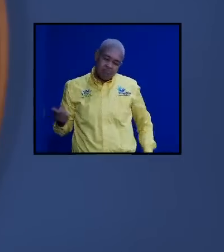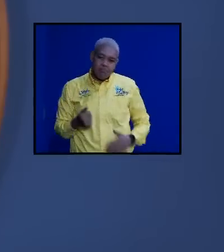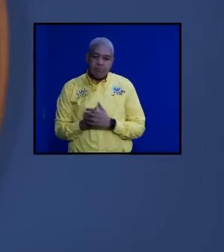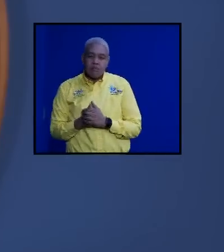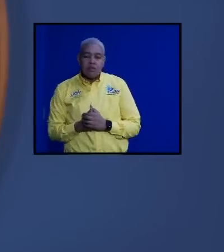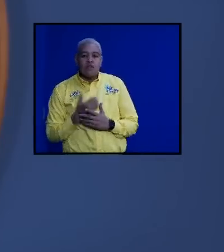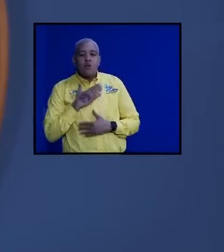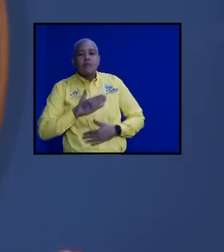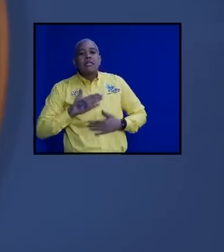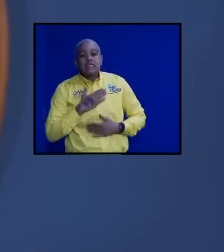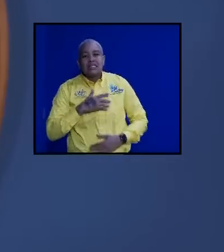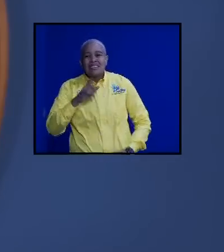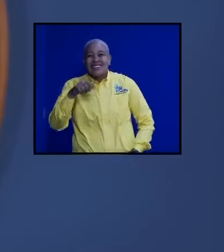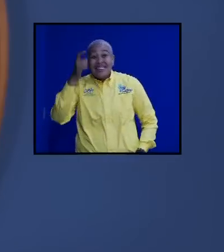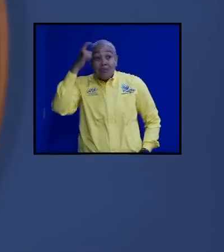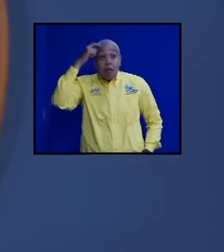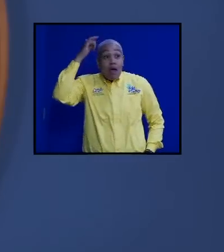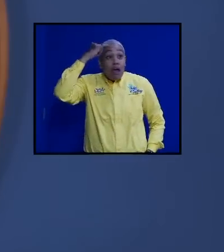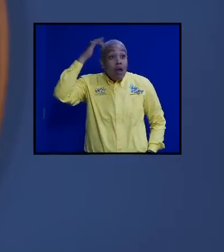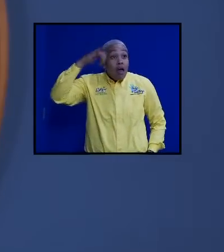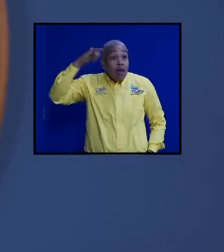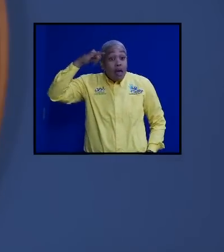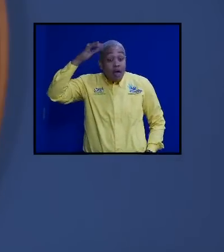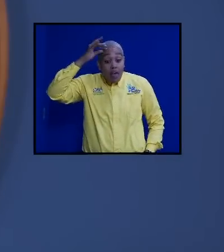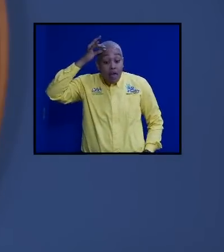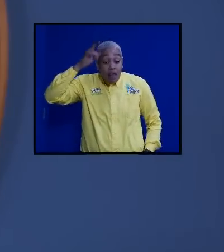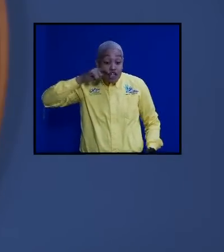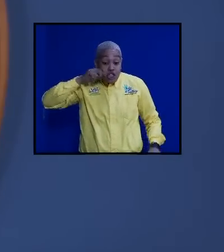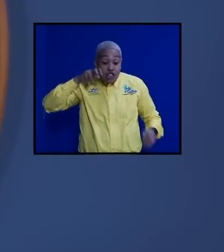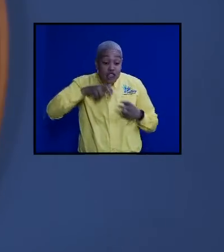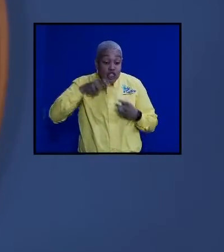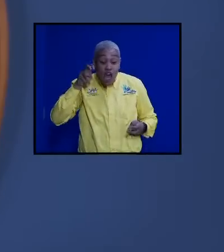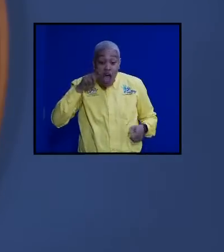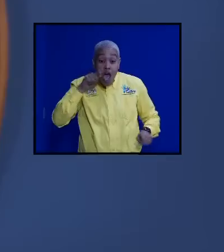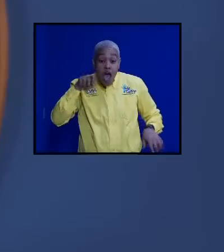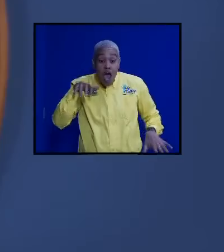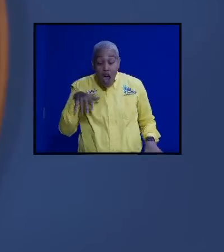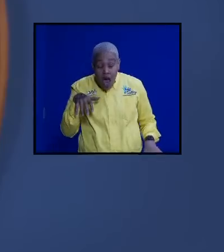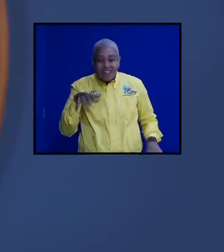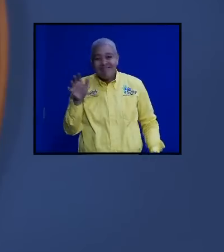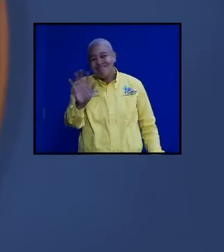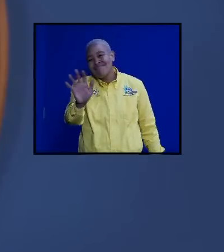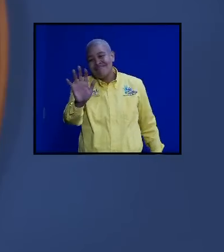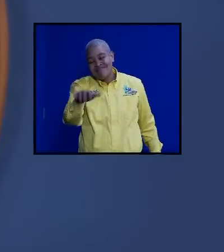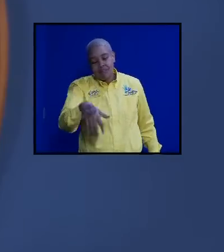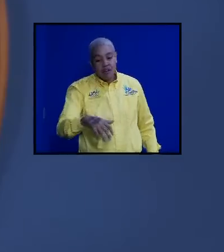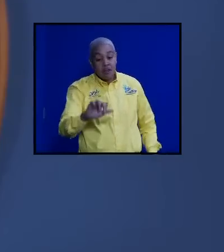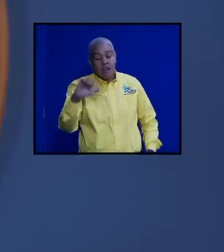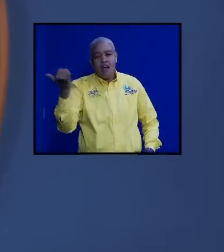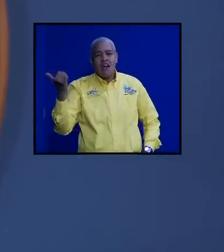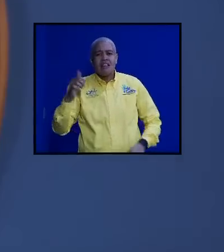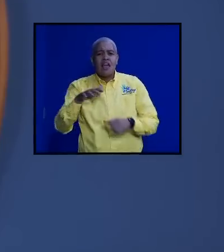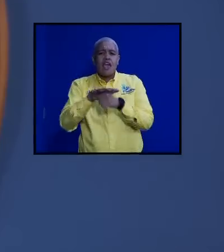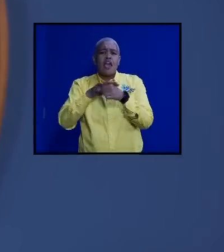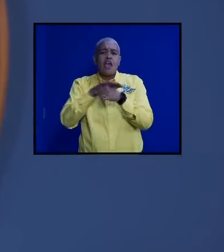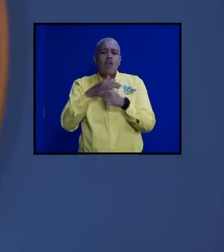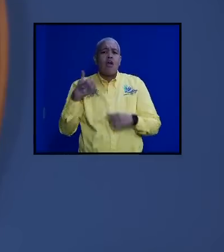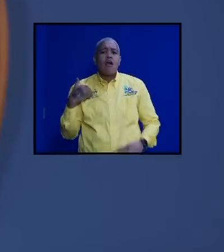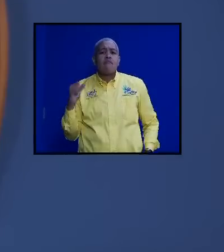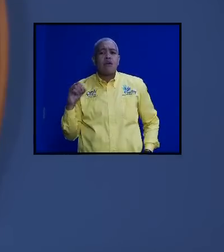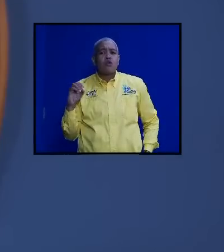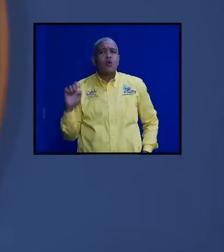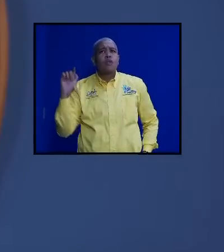So please, take that out of your mind about shock and awe. I point to you other jurisdictions that have had